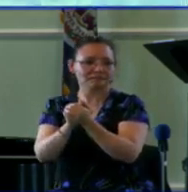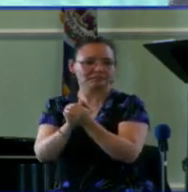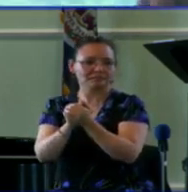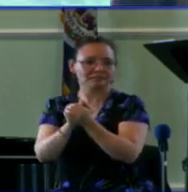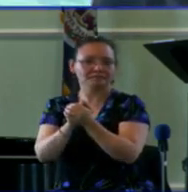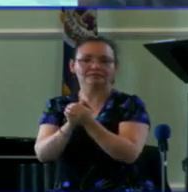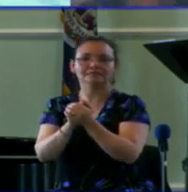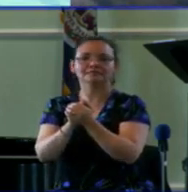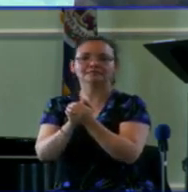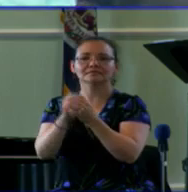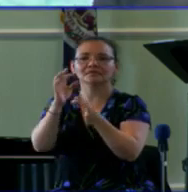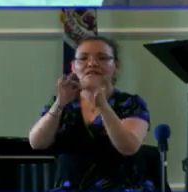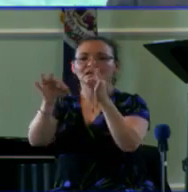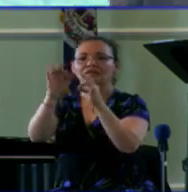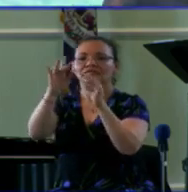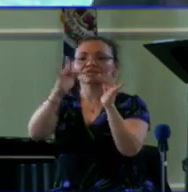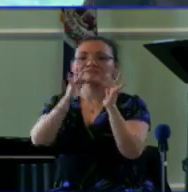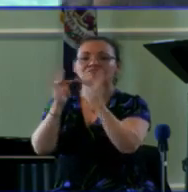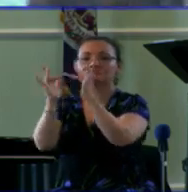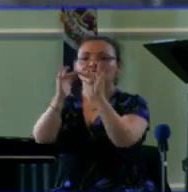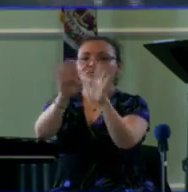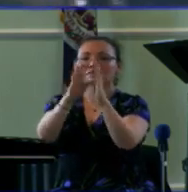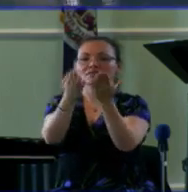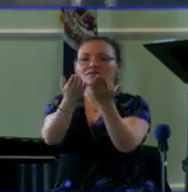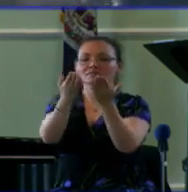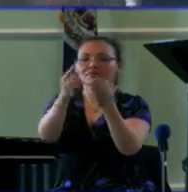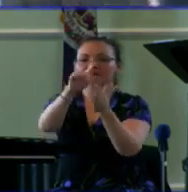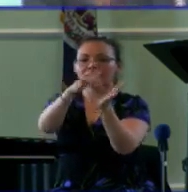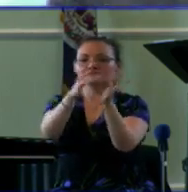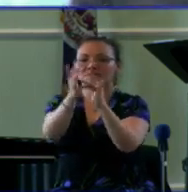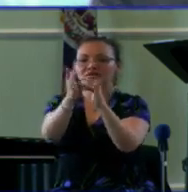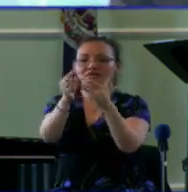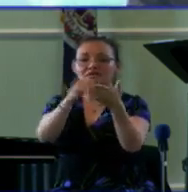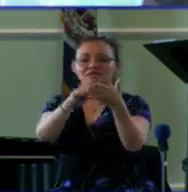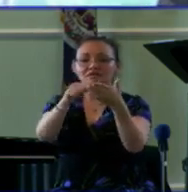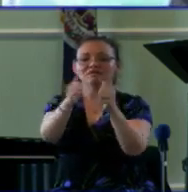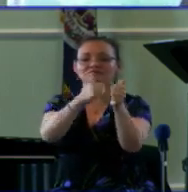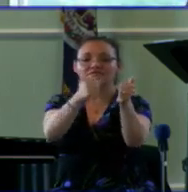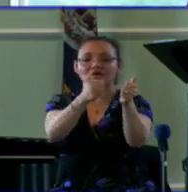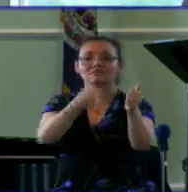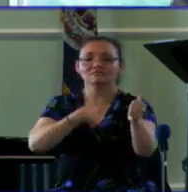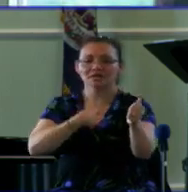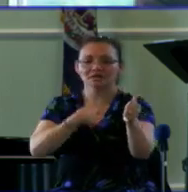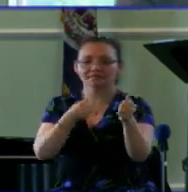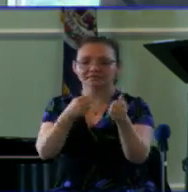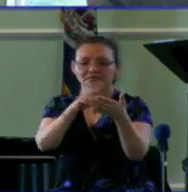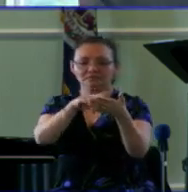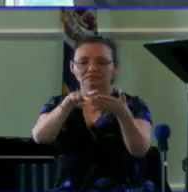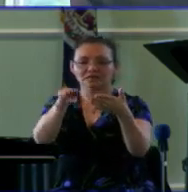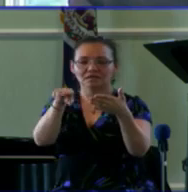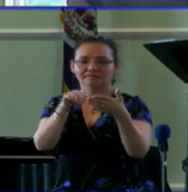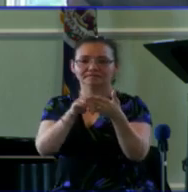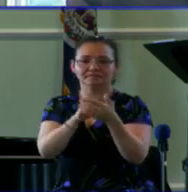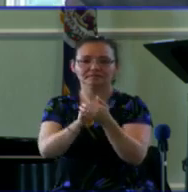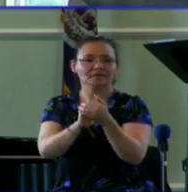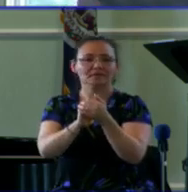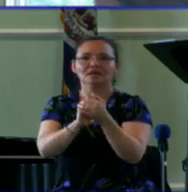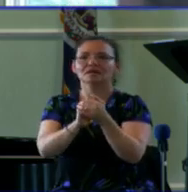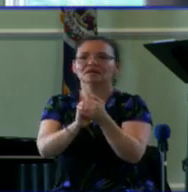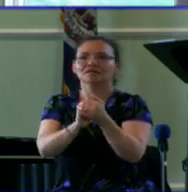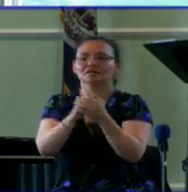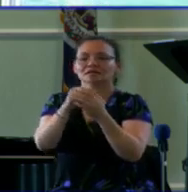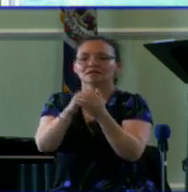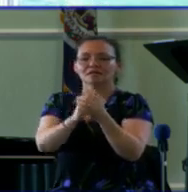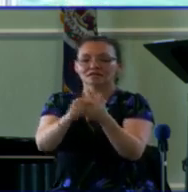If you're watching via the internet, open your Bibles and follow along with me, okay? So Psalm